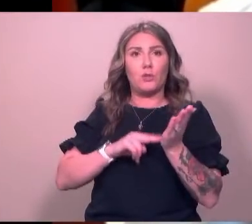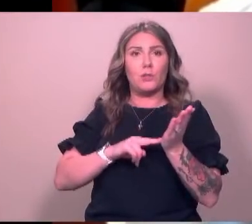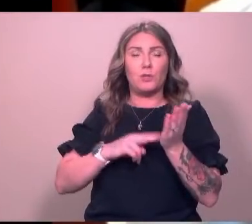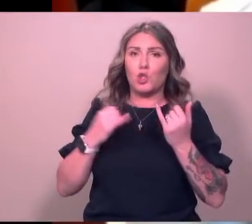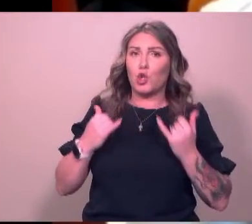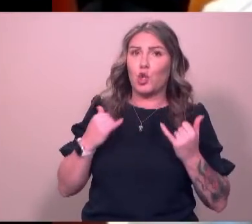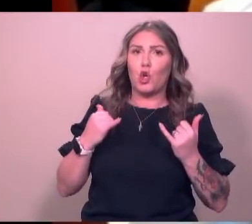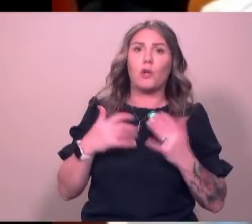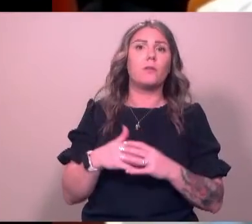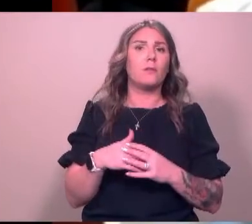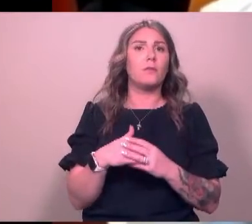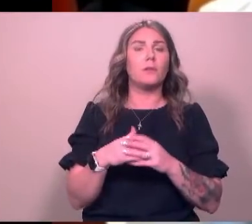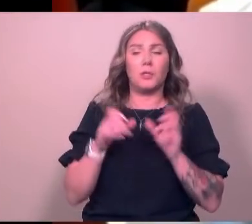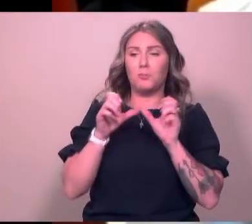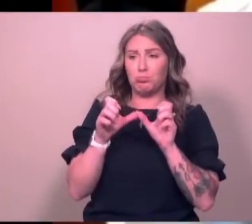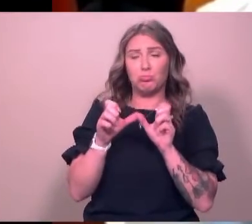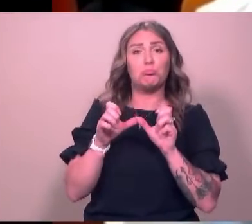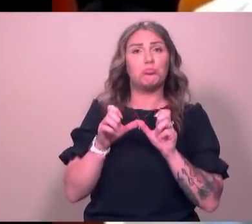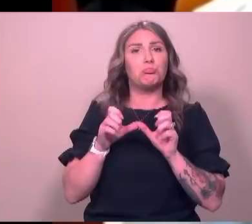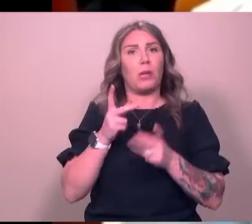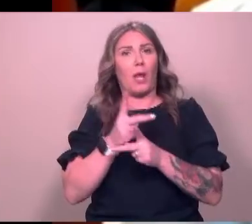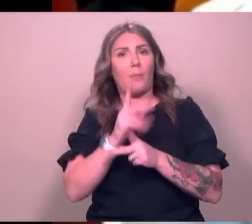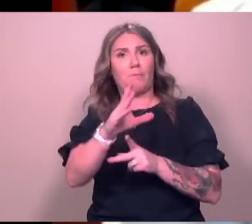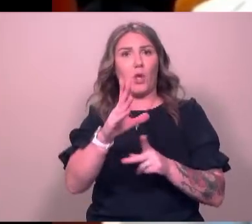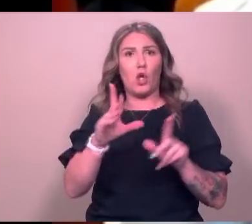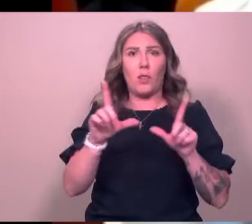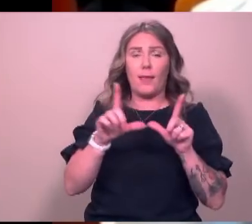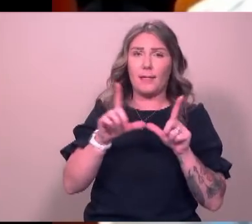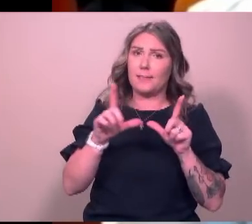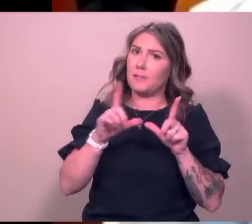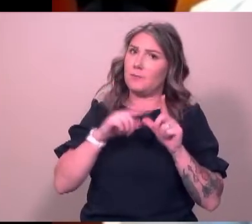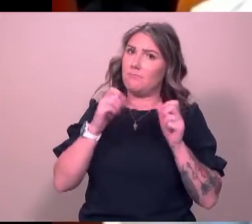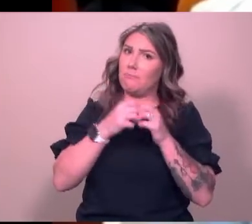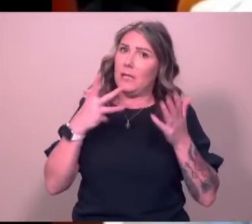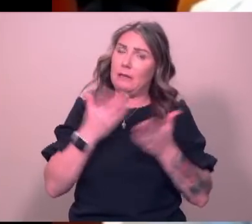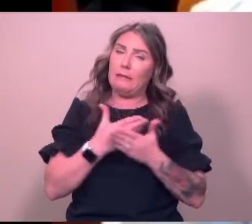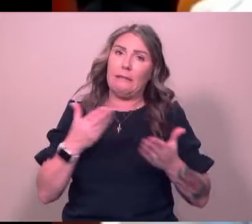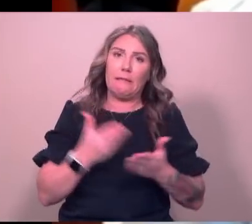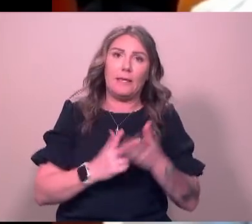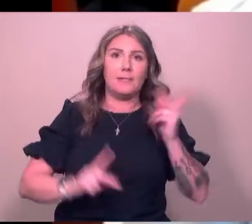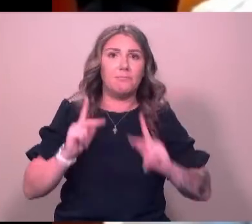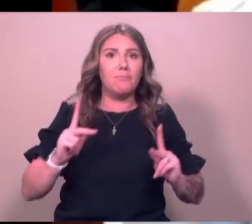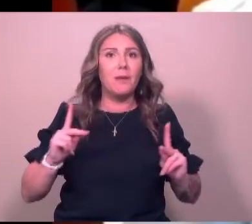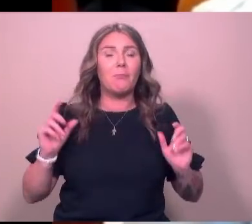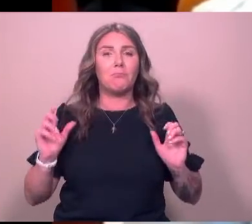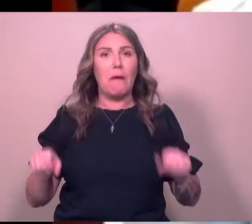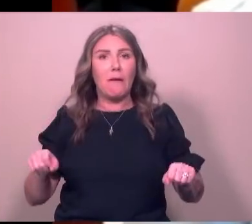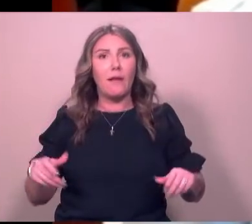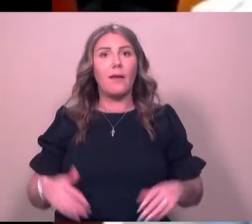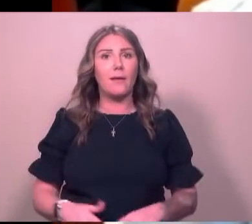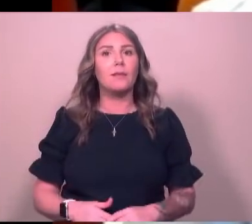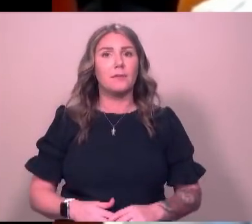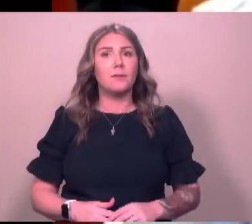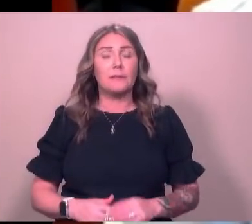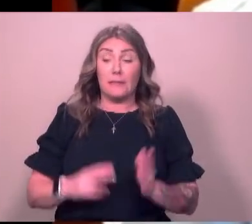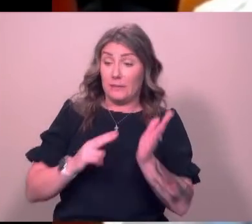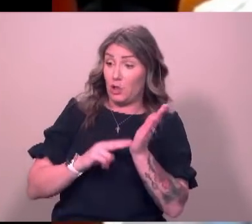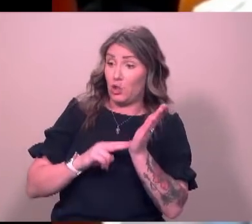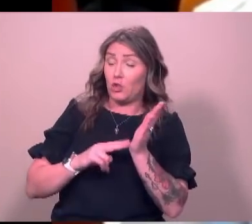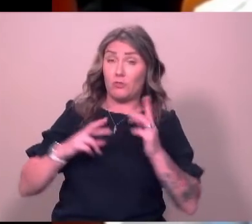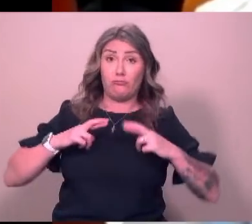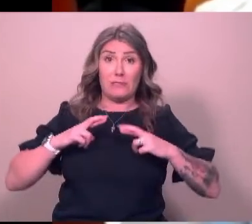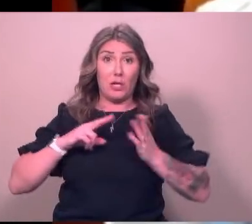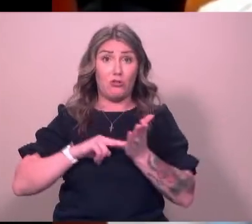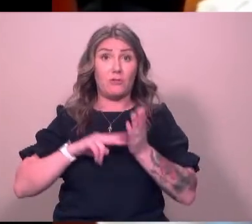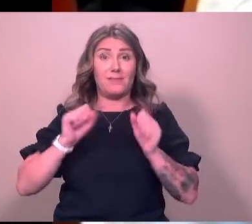currently have maintained their licensure to come. There's a number of things that people can that the retired nurses could